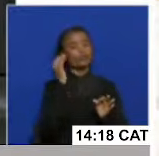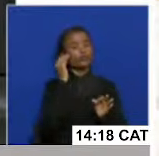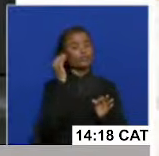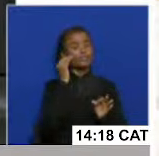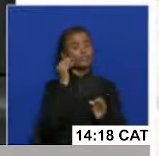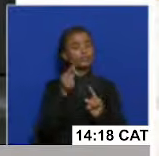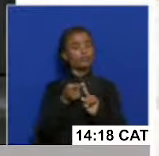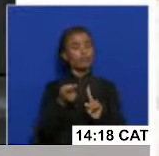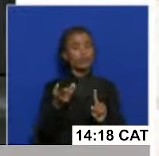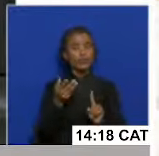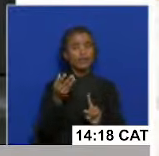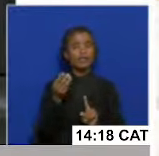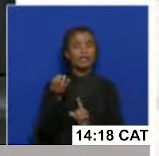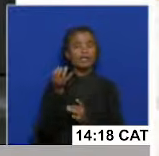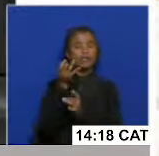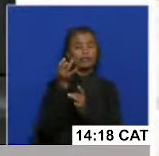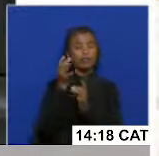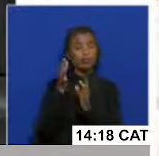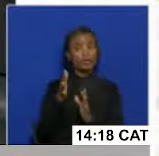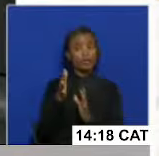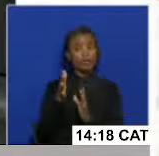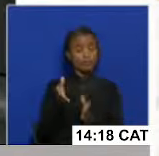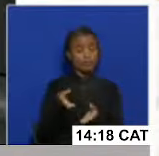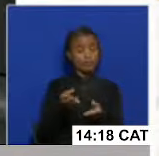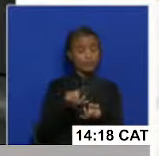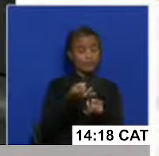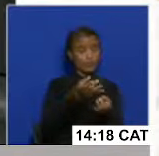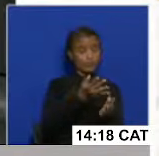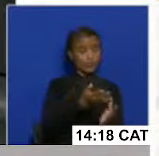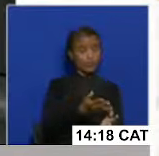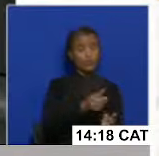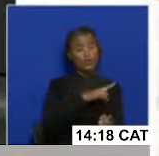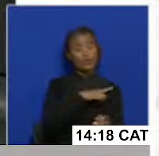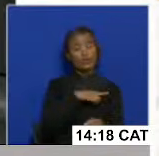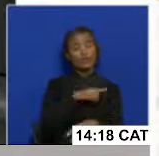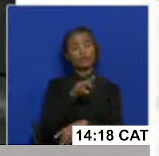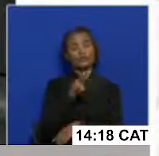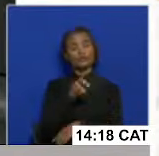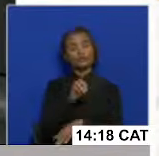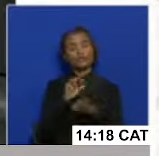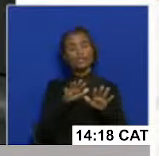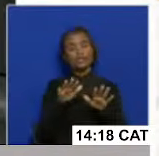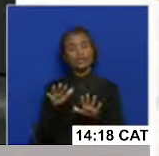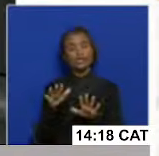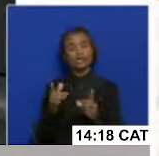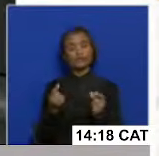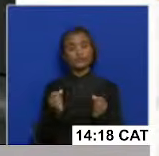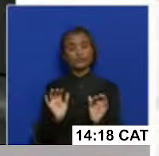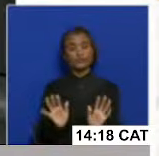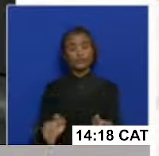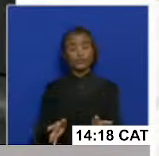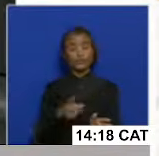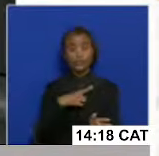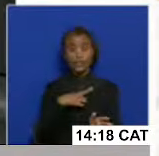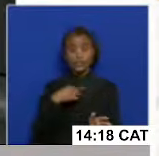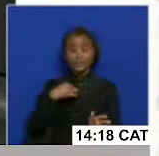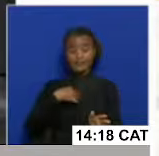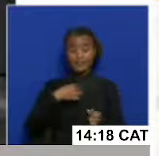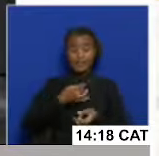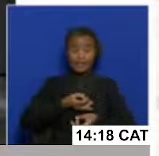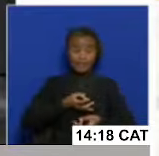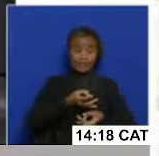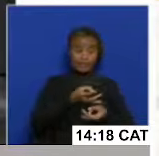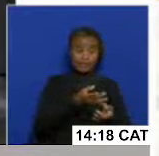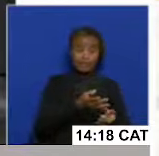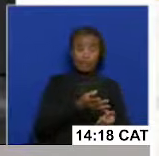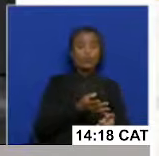and 299 was done. Don't mention being handed over to me. A lot will be mentioned later. As you say at the end of your